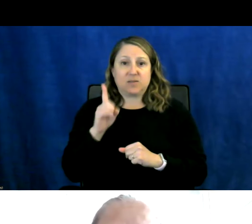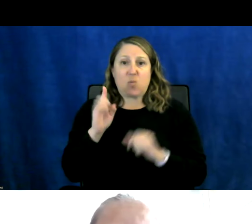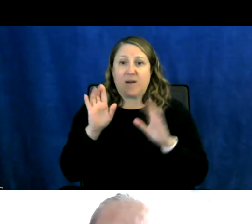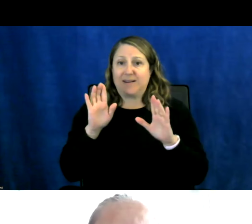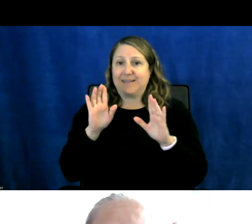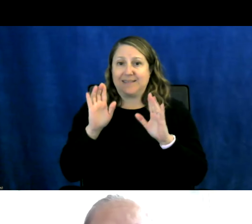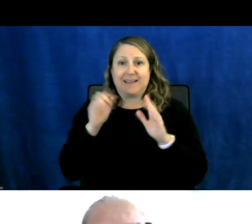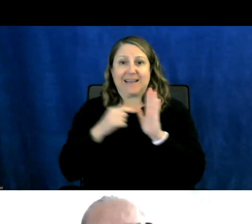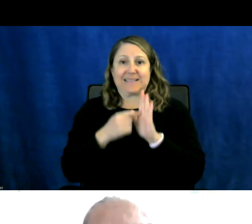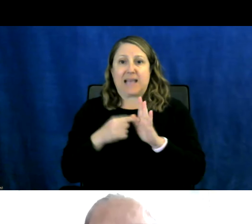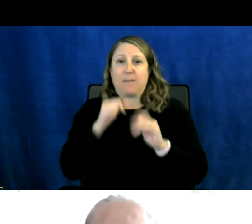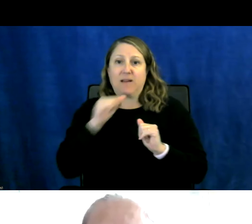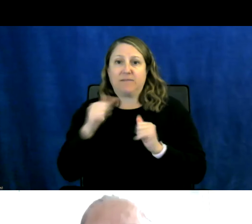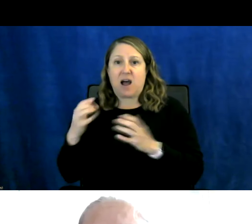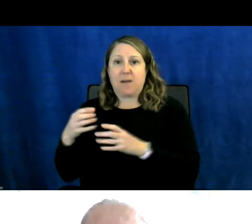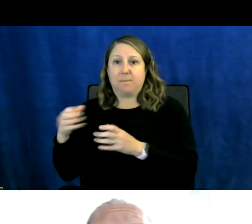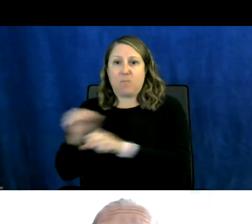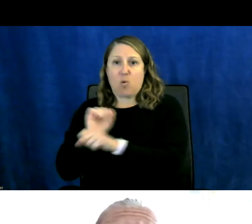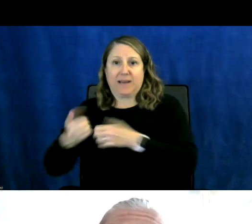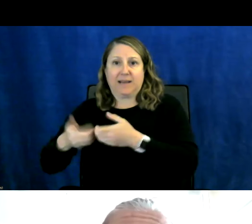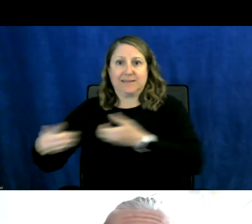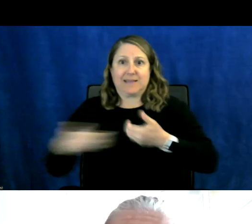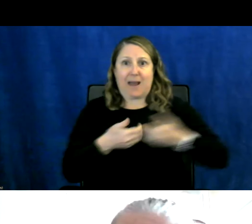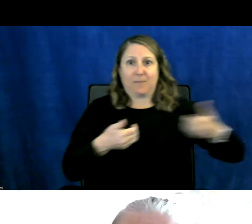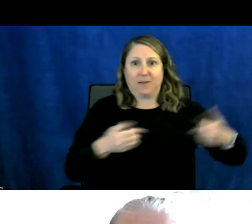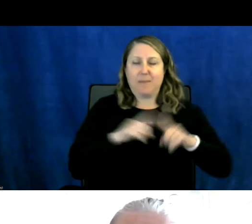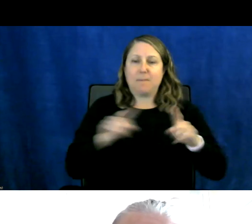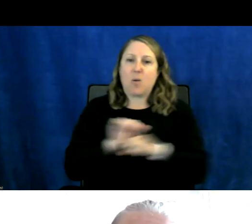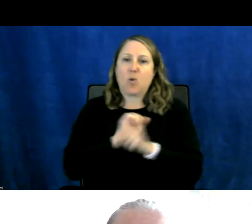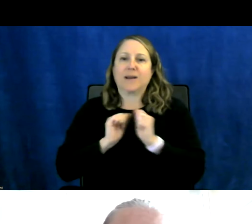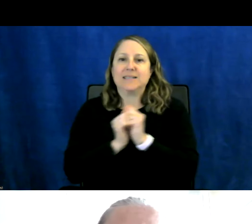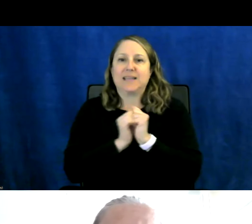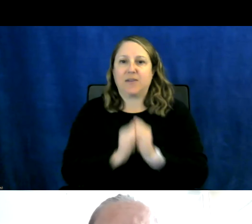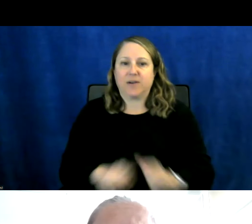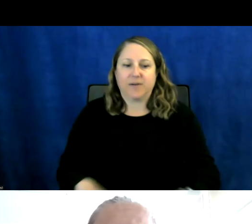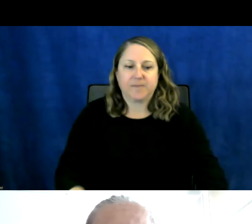And so just really grateful to all the experts on this